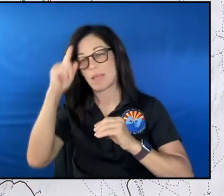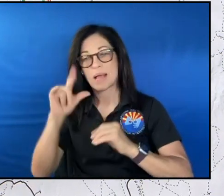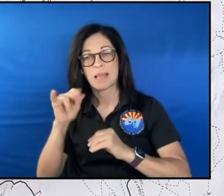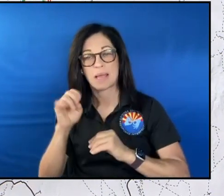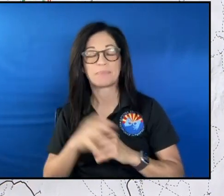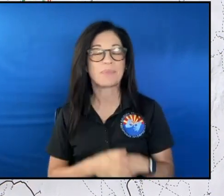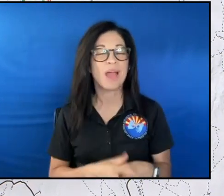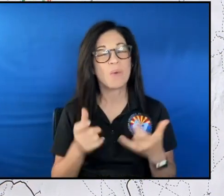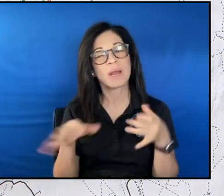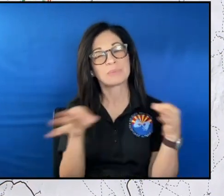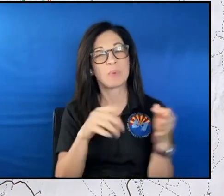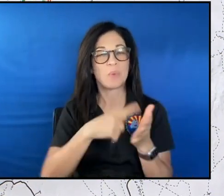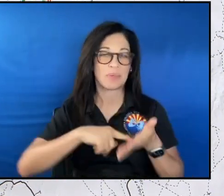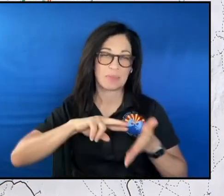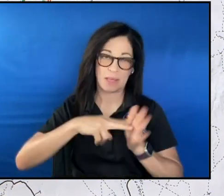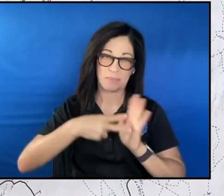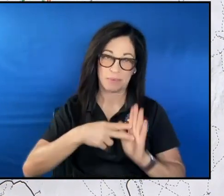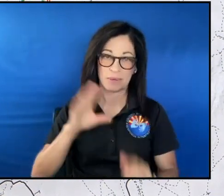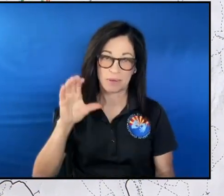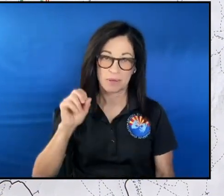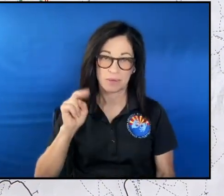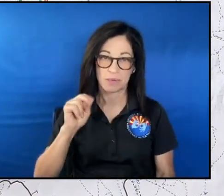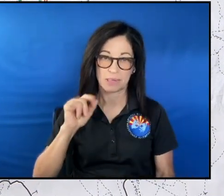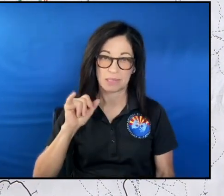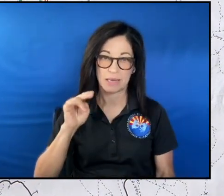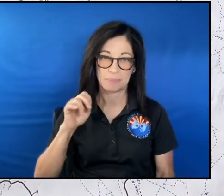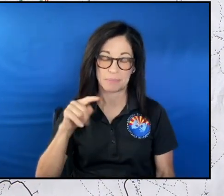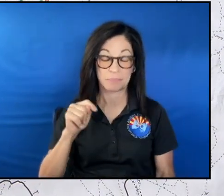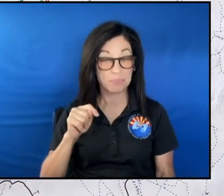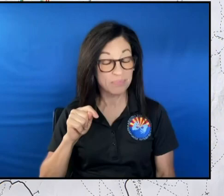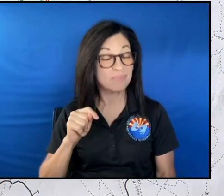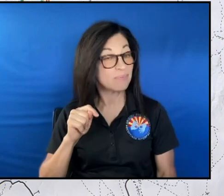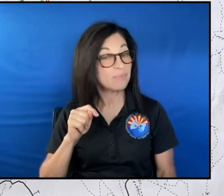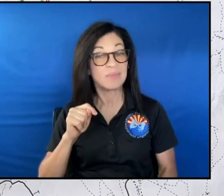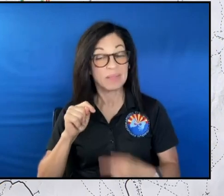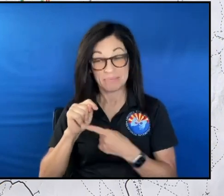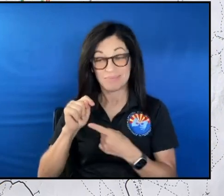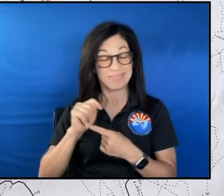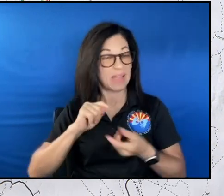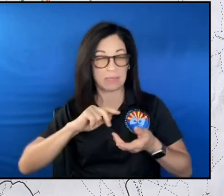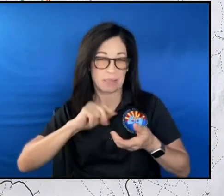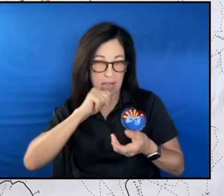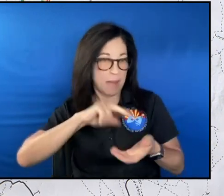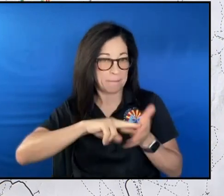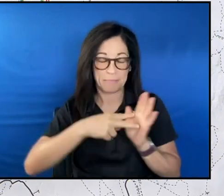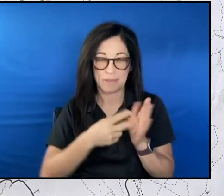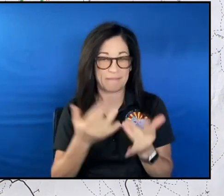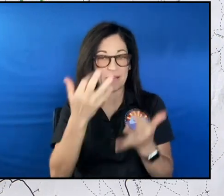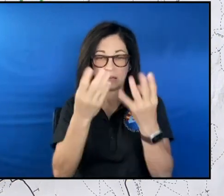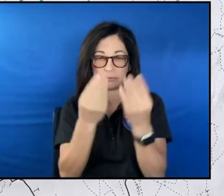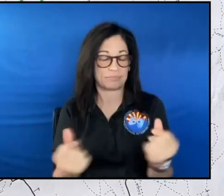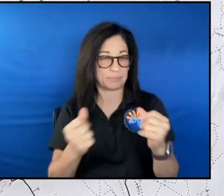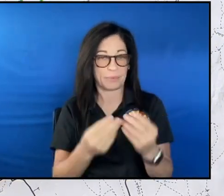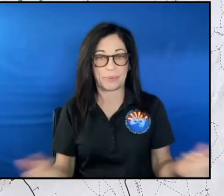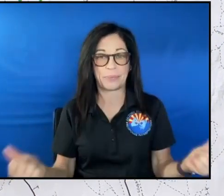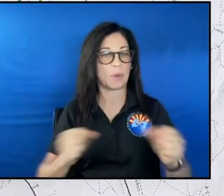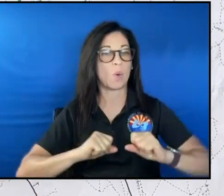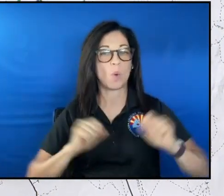bit what containment means. So when we add containment, it doesn't necessarily mean that the fire is completely out.